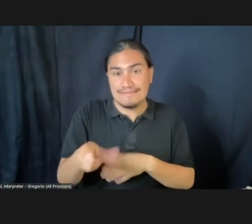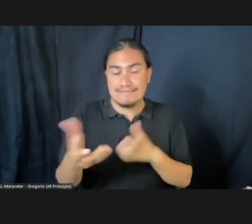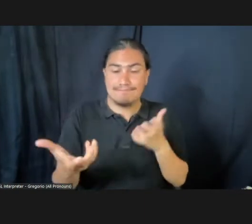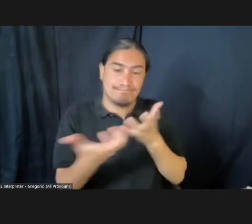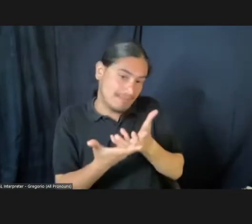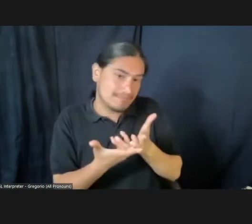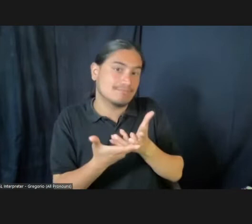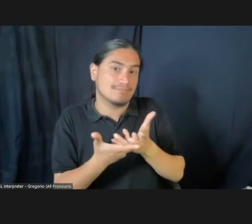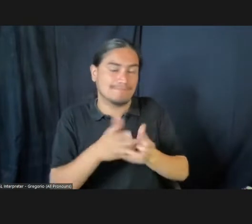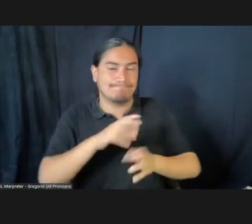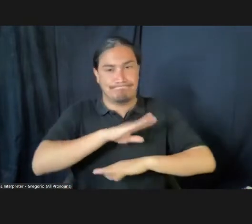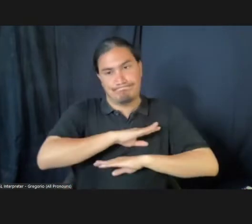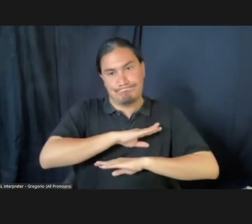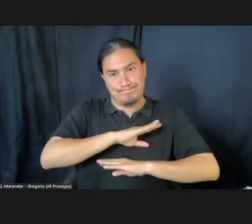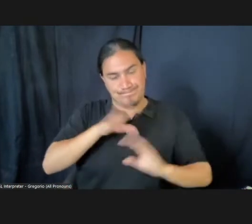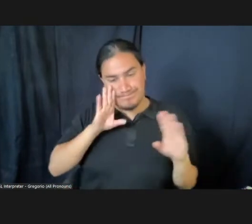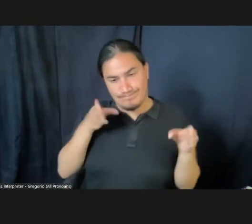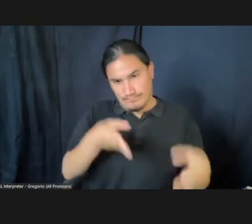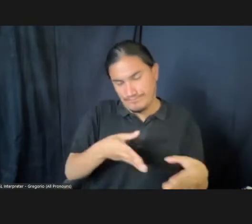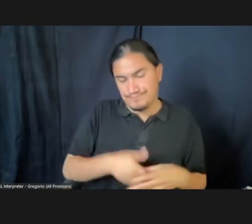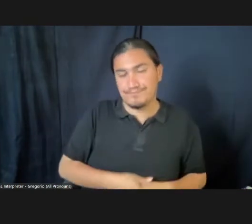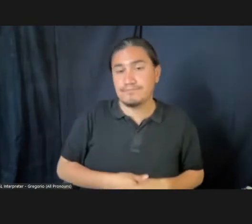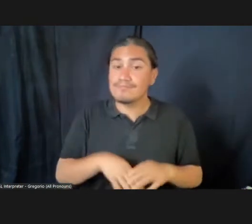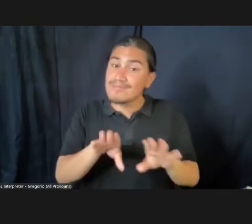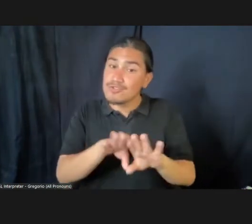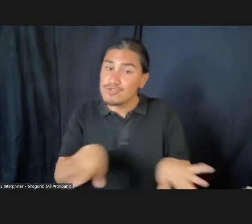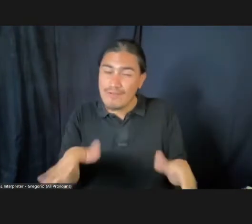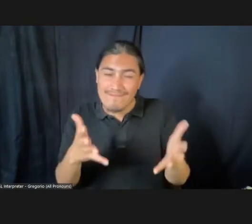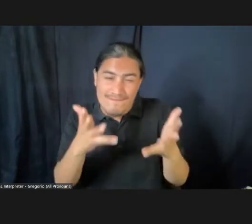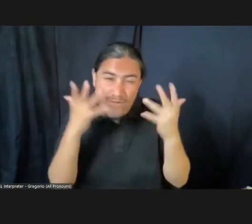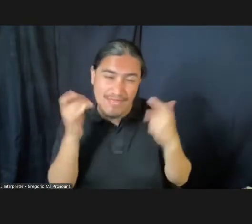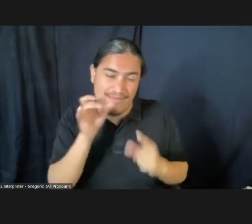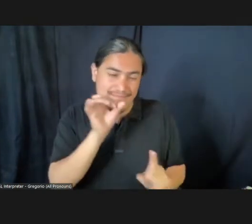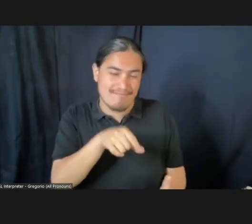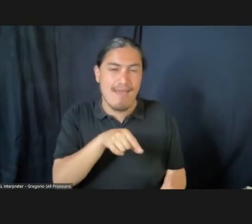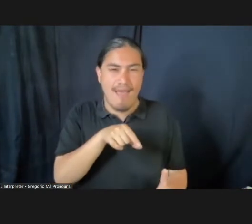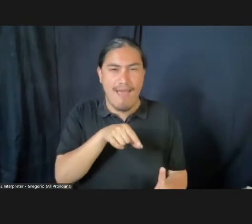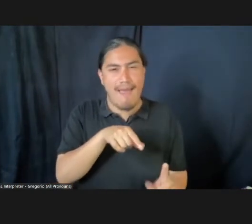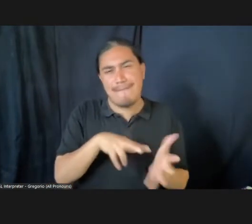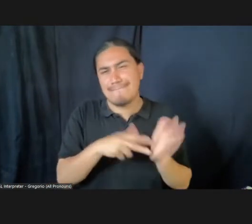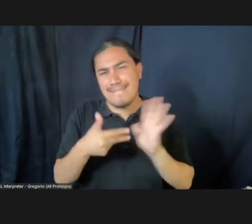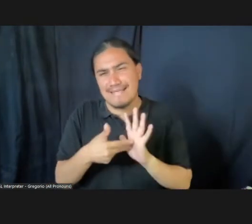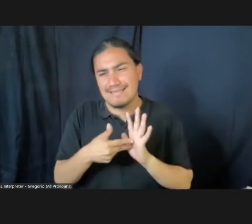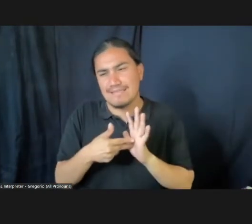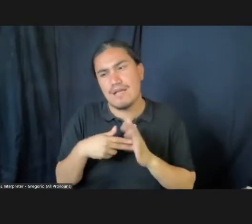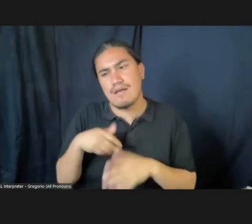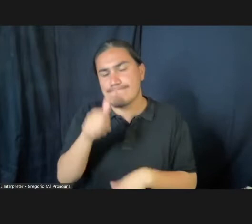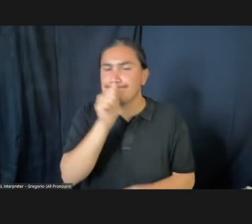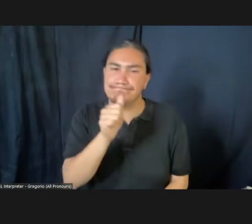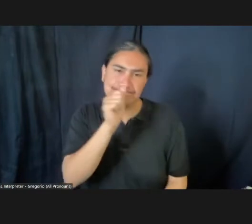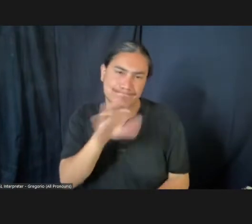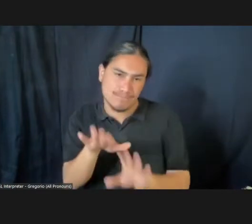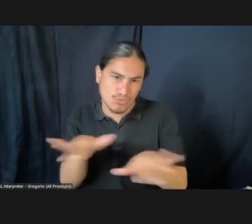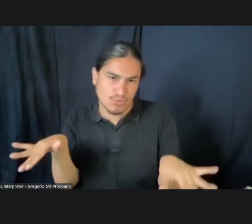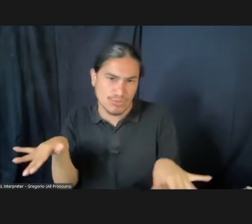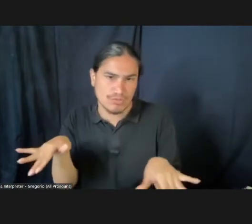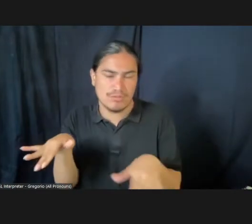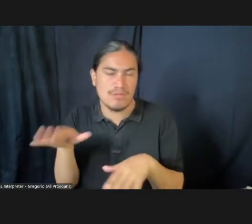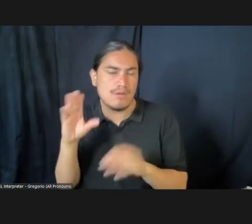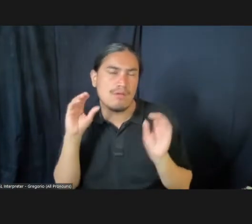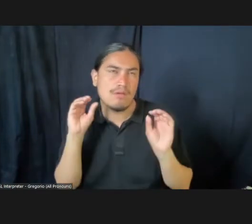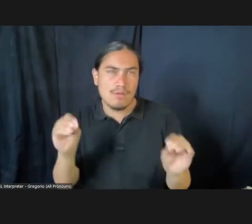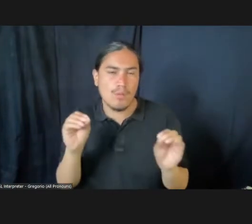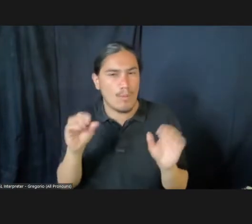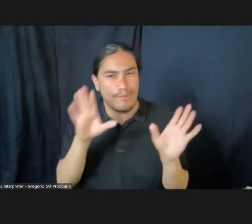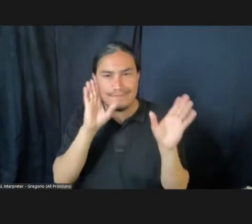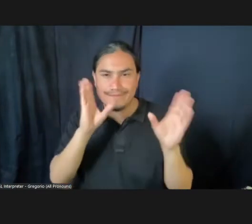centered. Child-friendly, on the other hand, is akin to tolerating the presence of children with minimal attention given to how